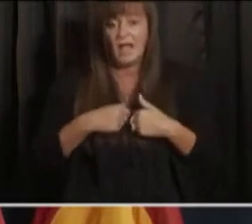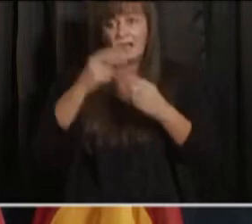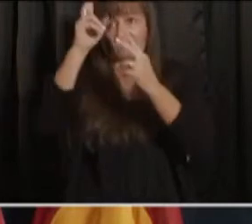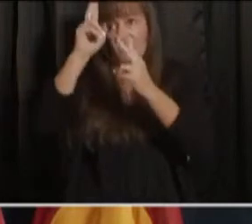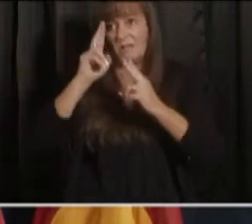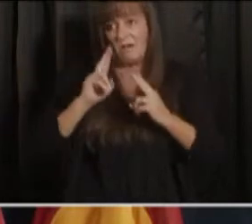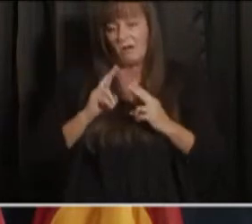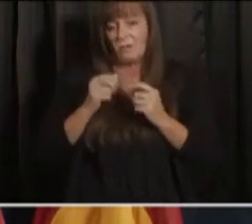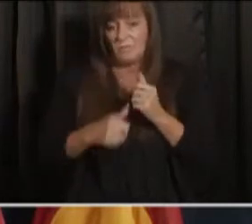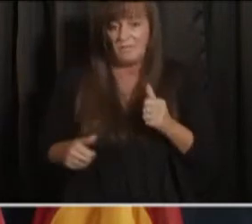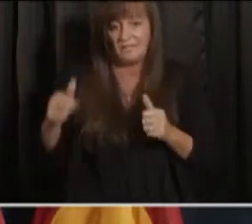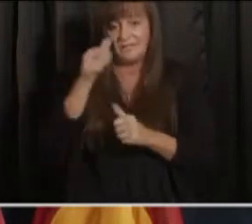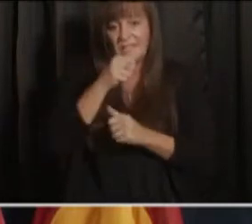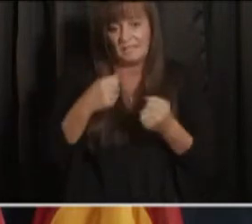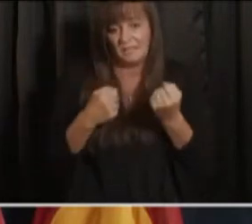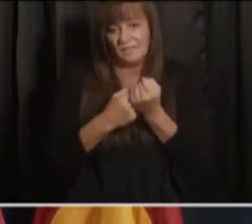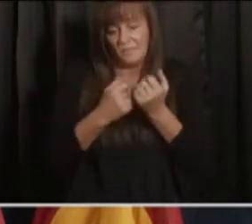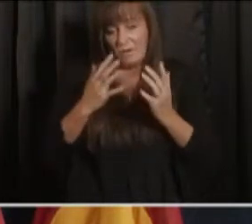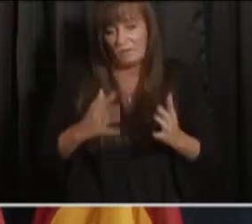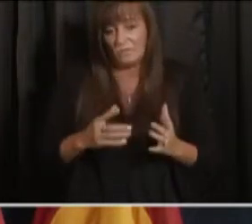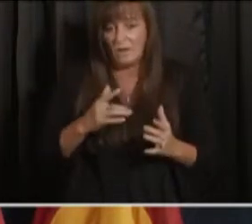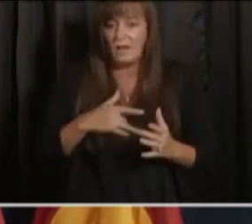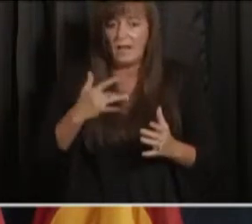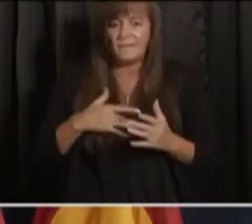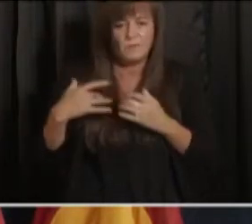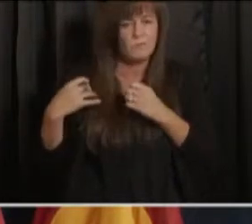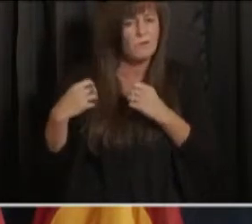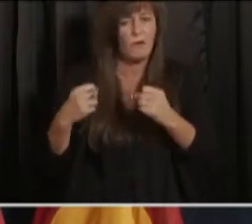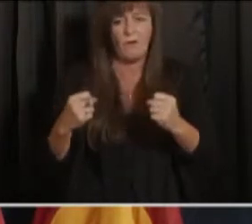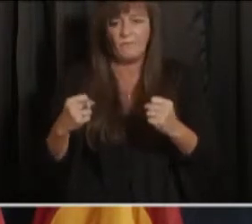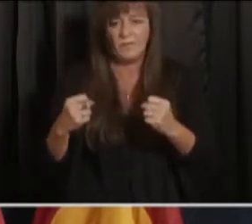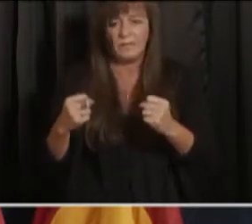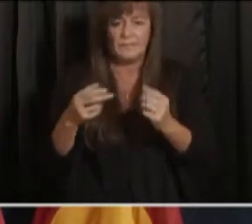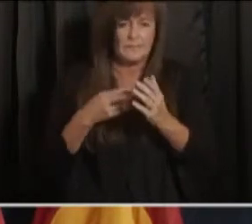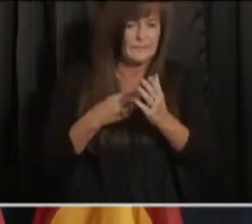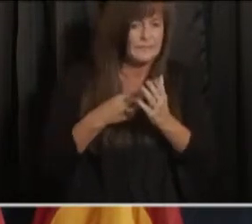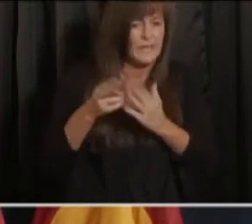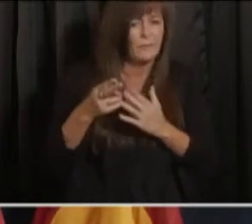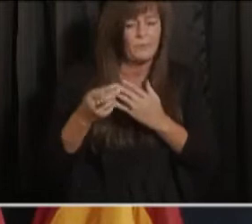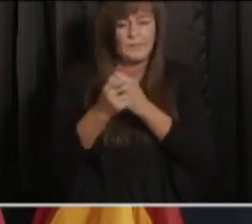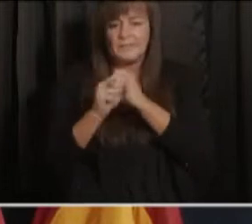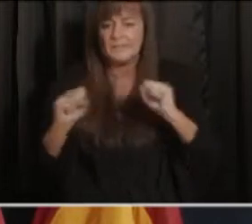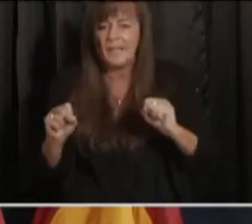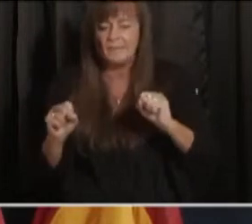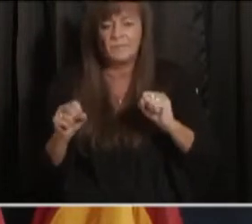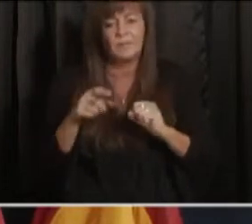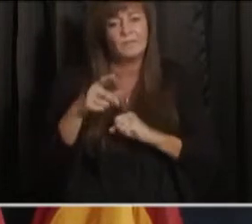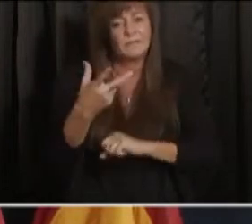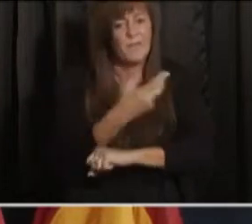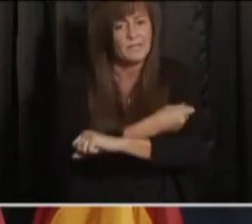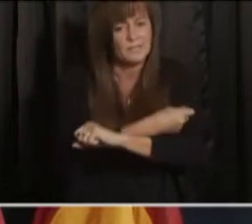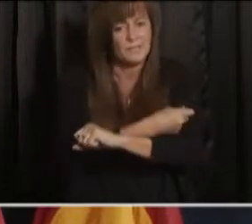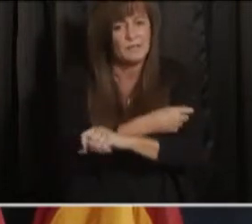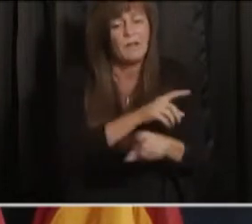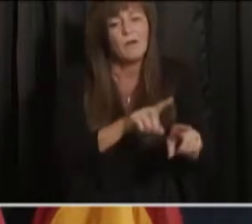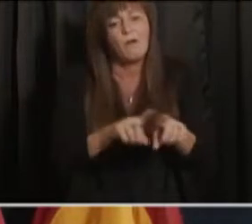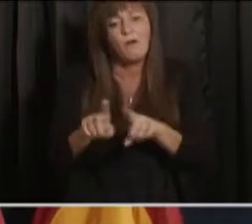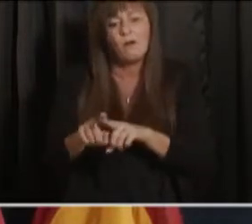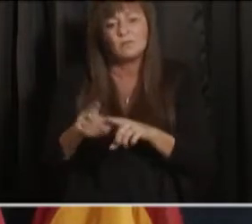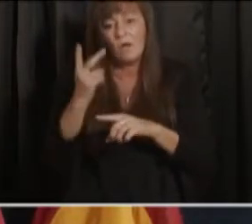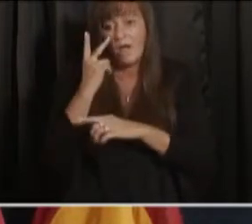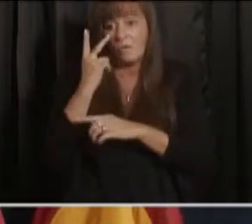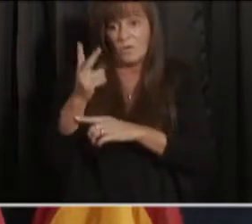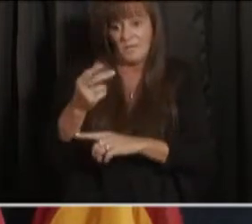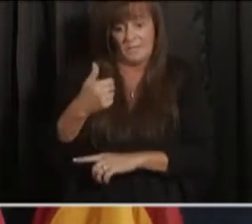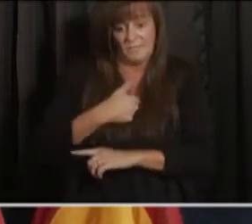this trial at our site, and I feel very confident in the integrity and safety of the trial and of this vaccine. I was also able to witness some